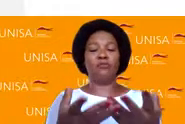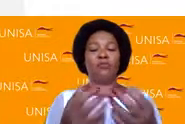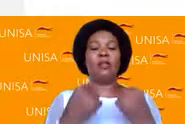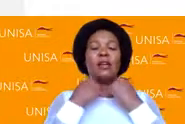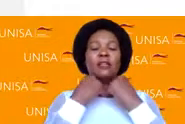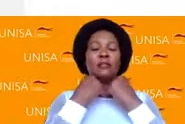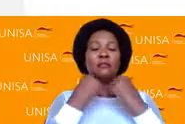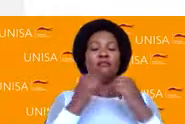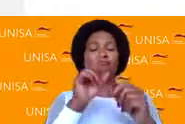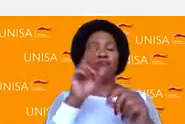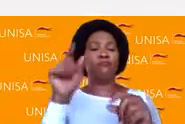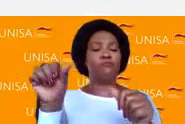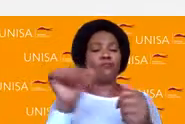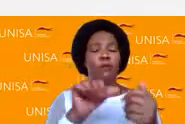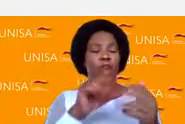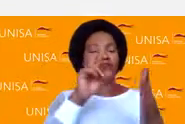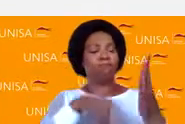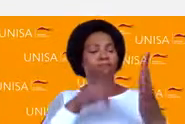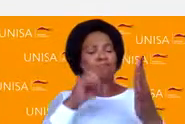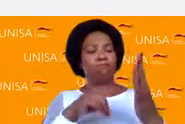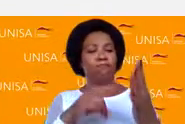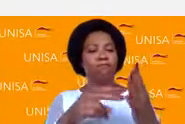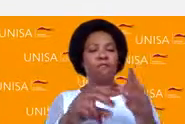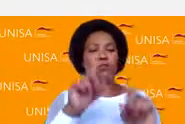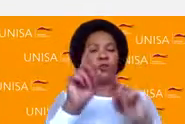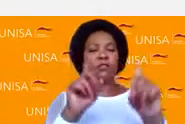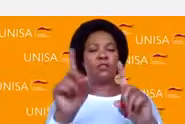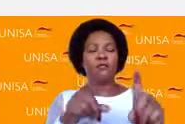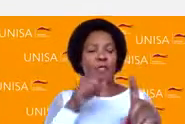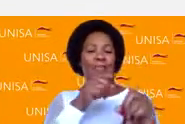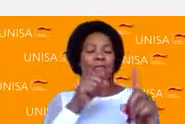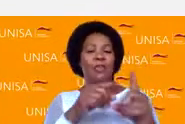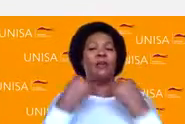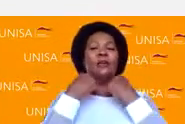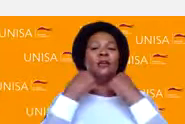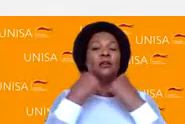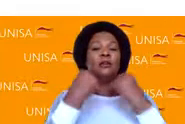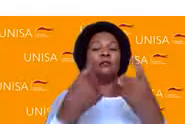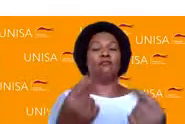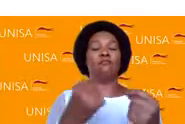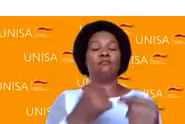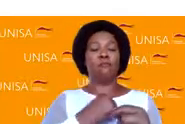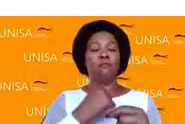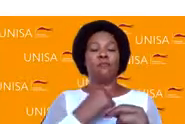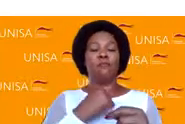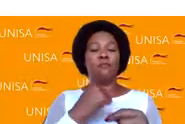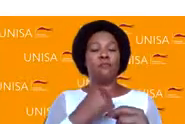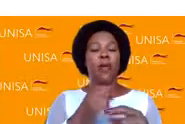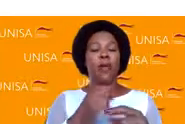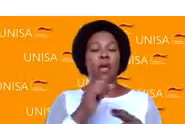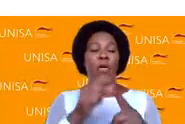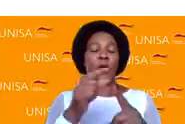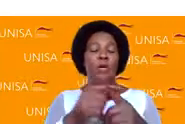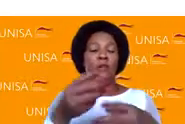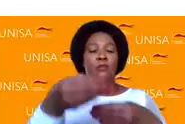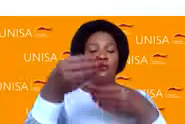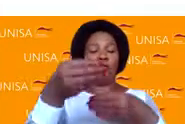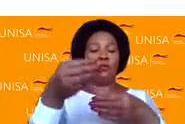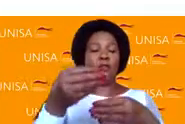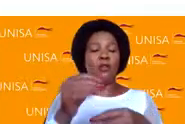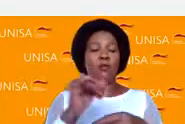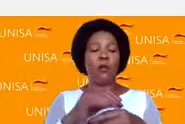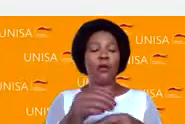the question is for this assignment. I go and do the assignment in my Word document. When I'm